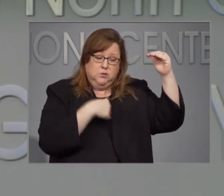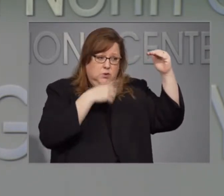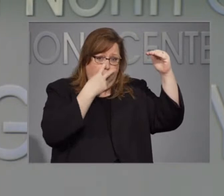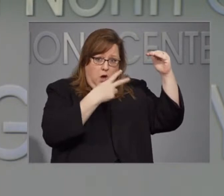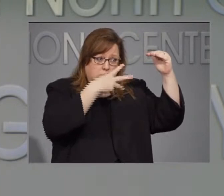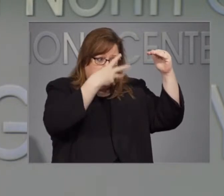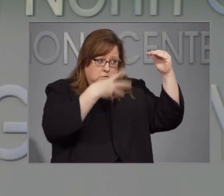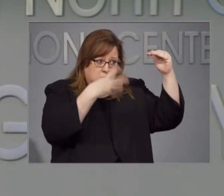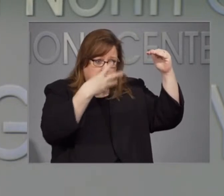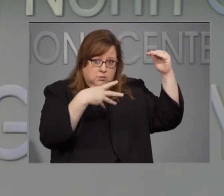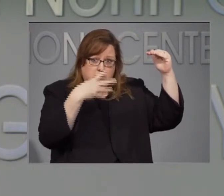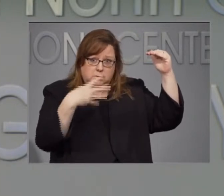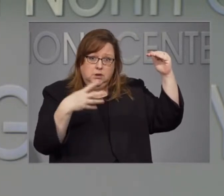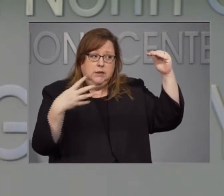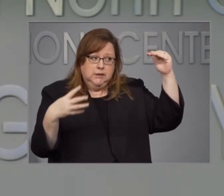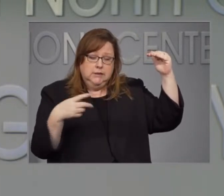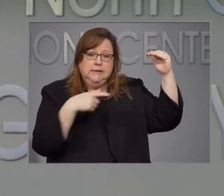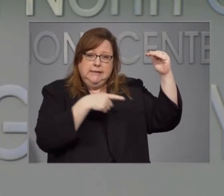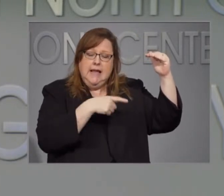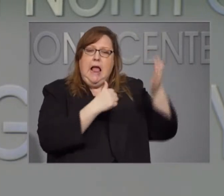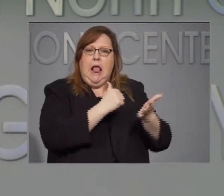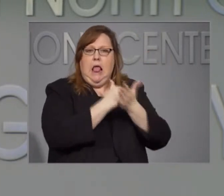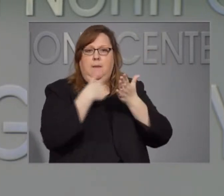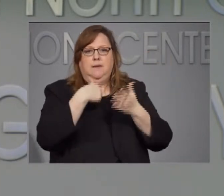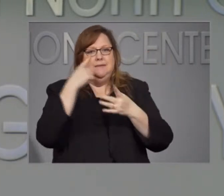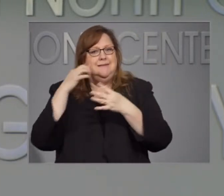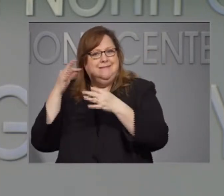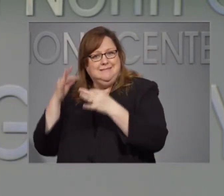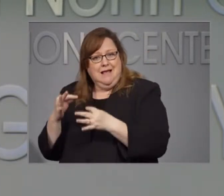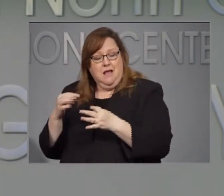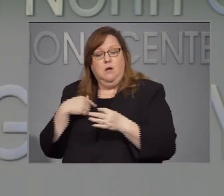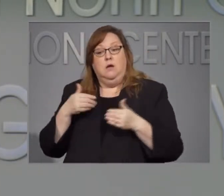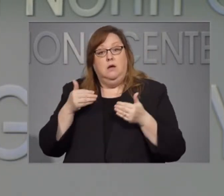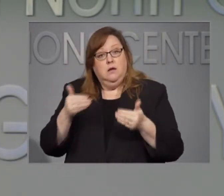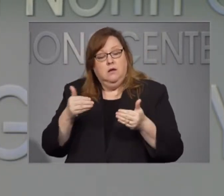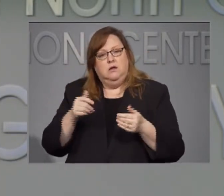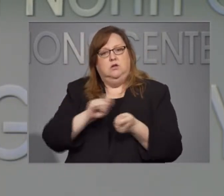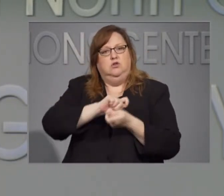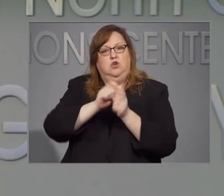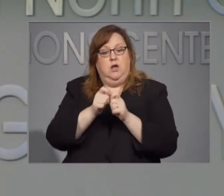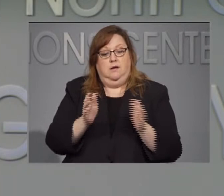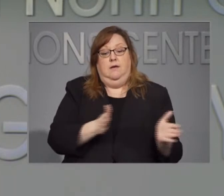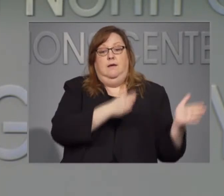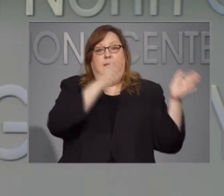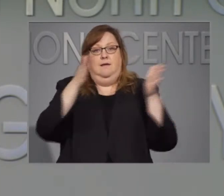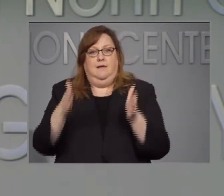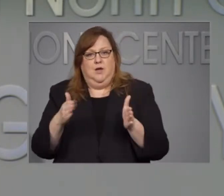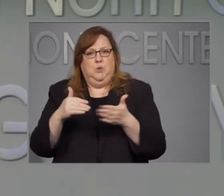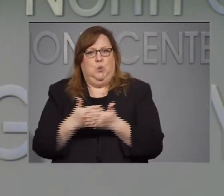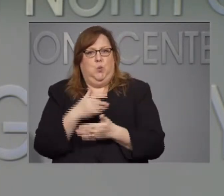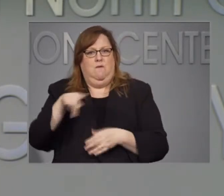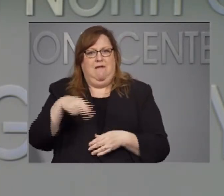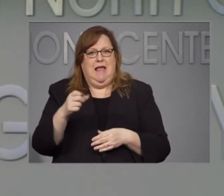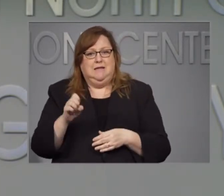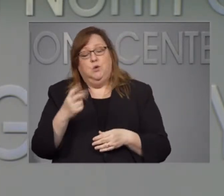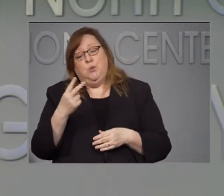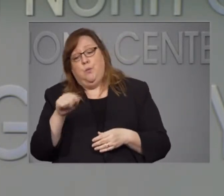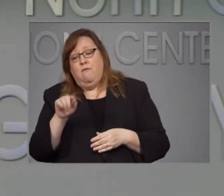whether we move to a 2.5 or a 3. No decisions have been made about that